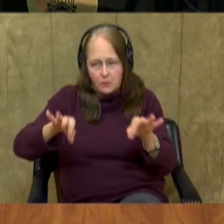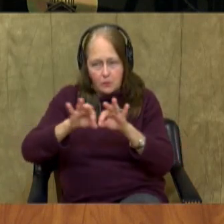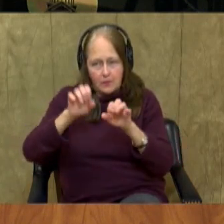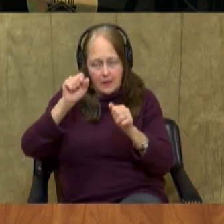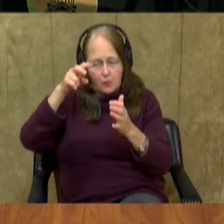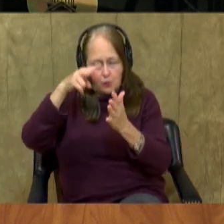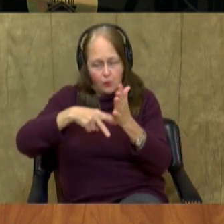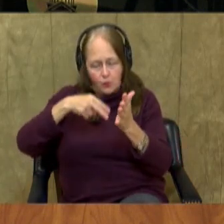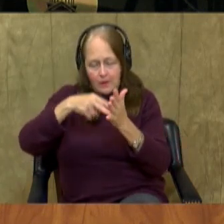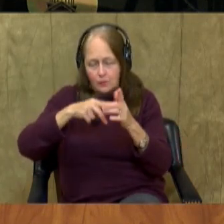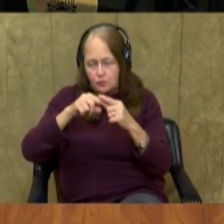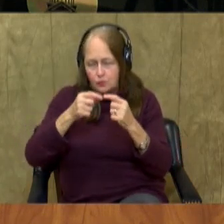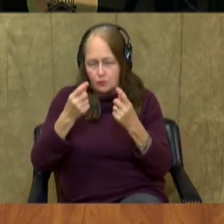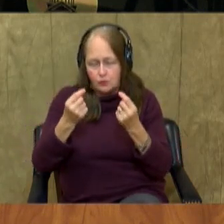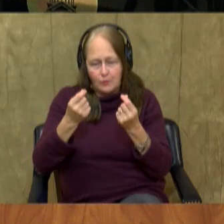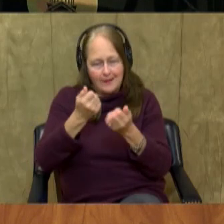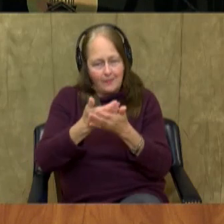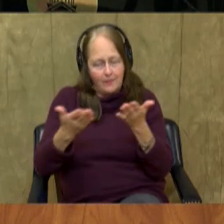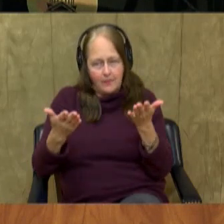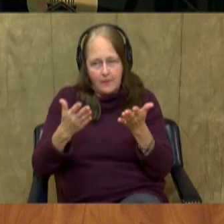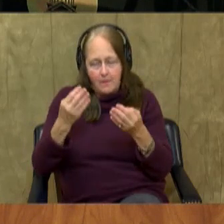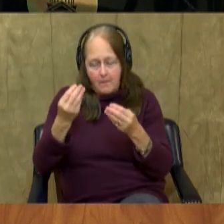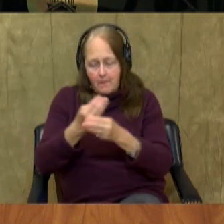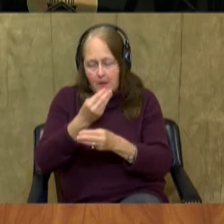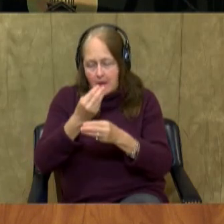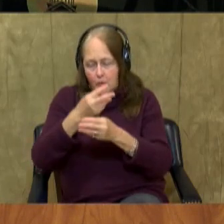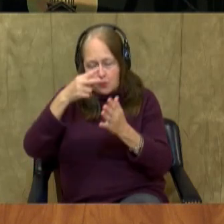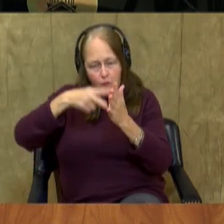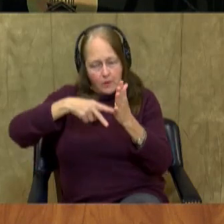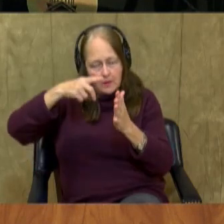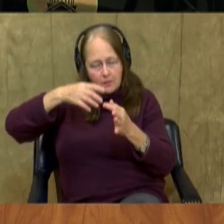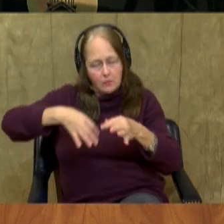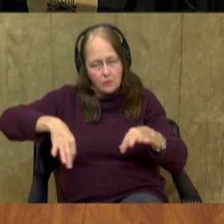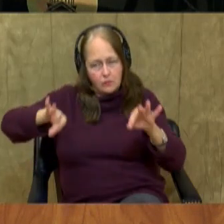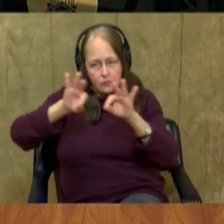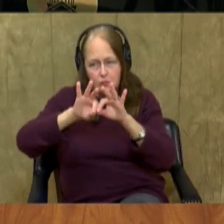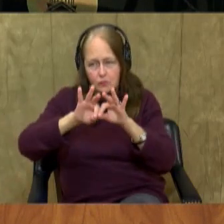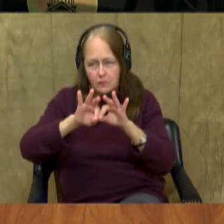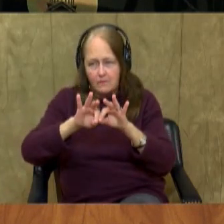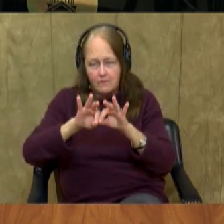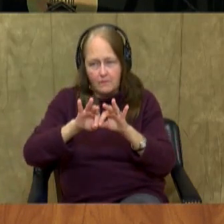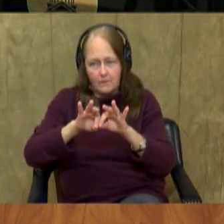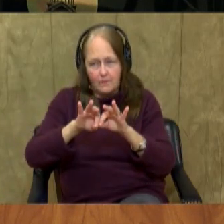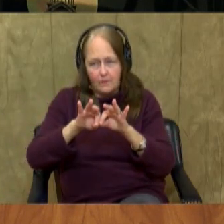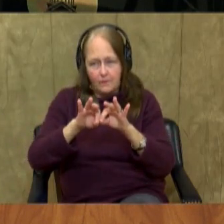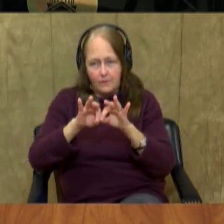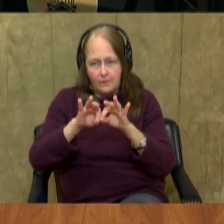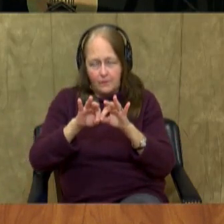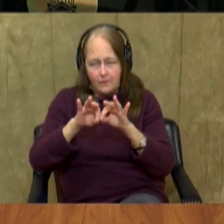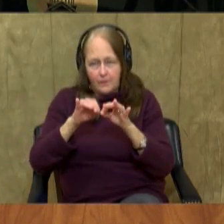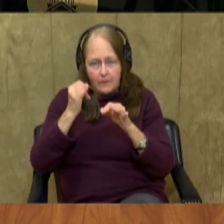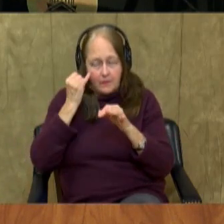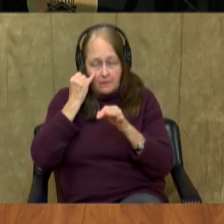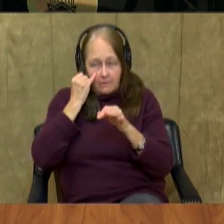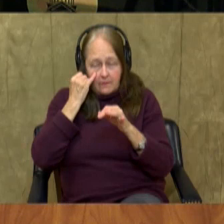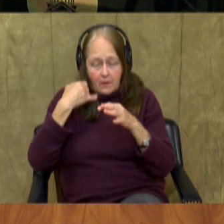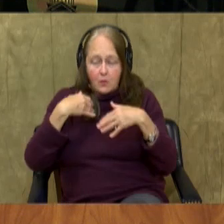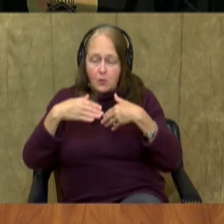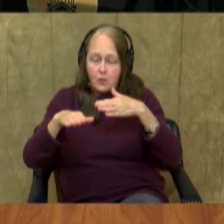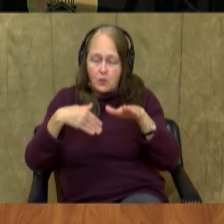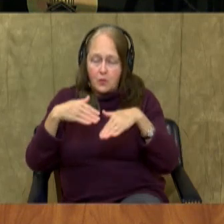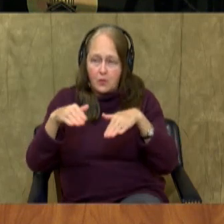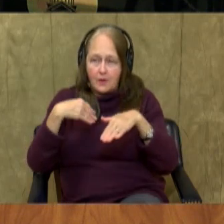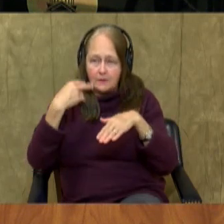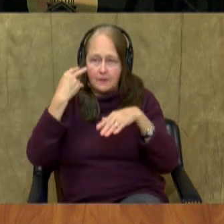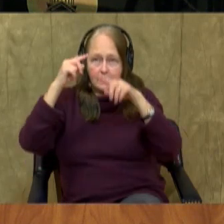able to read to do anything. You got to be able to read to do a math problem. It kind of goes into play. So even if I'm walking down the street,